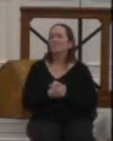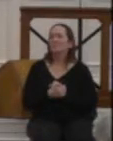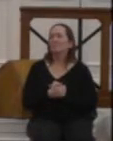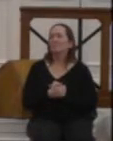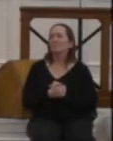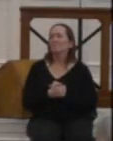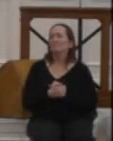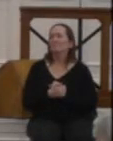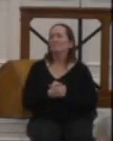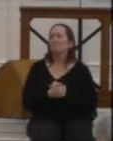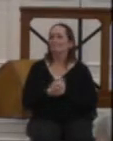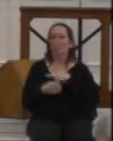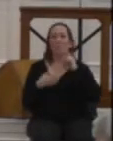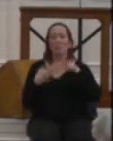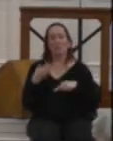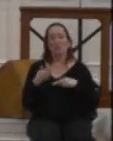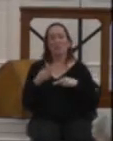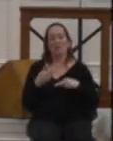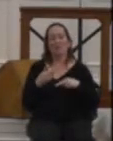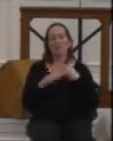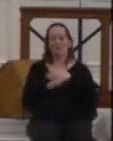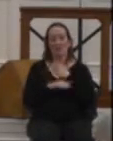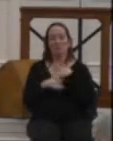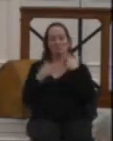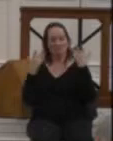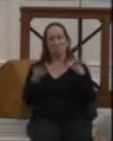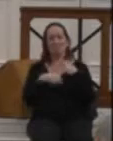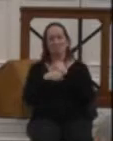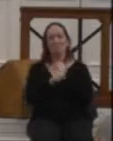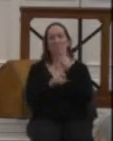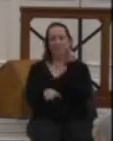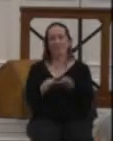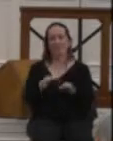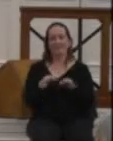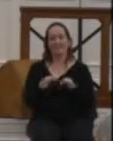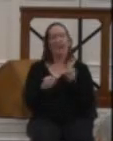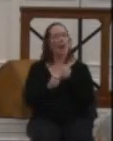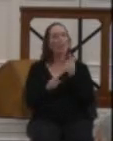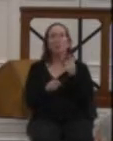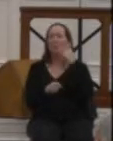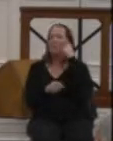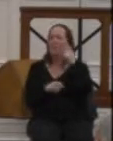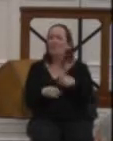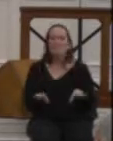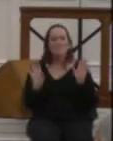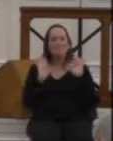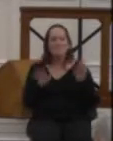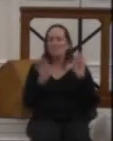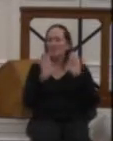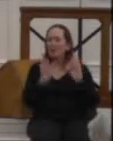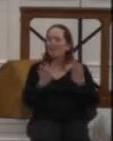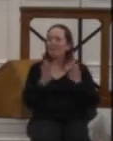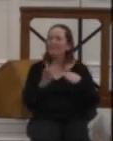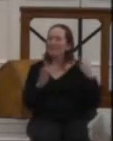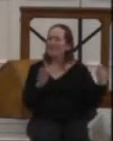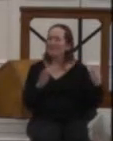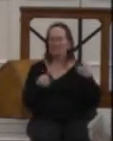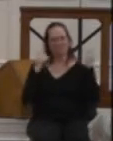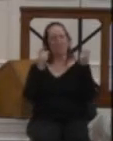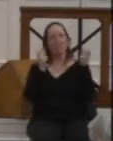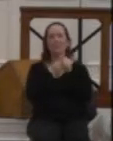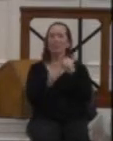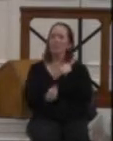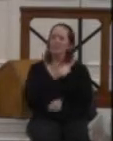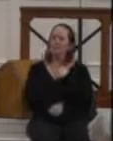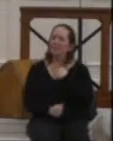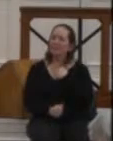The result after I made that decision was that everybody thought it was a great thing and they celebrated with